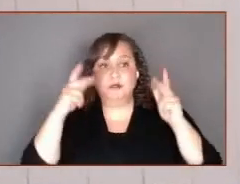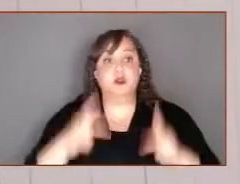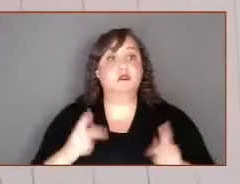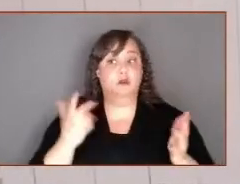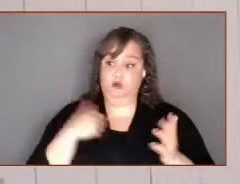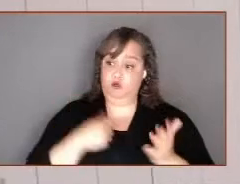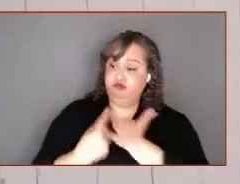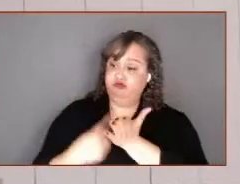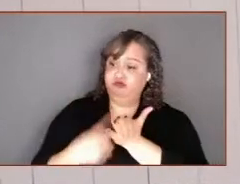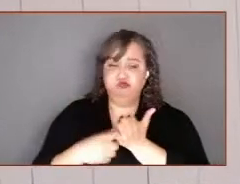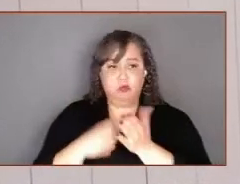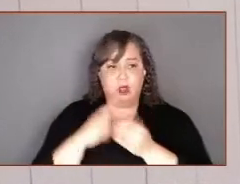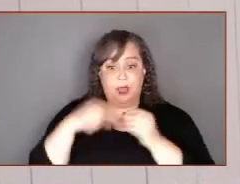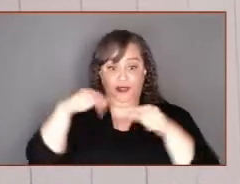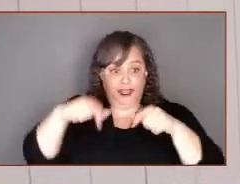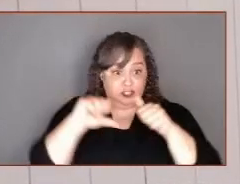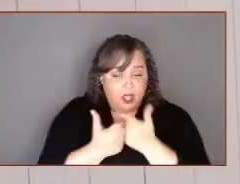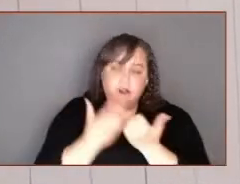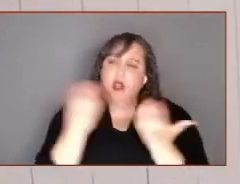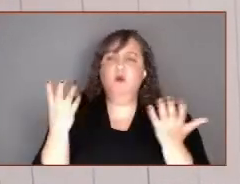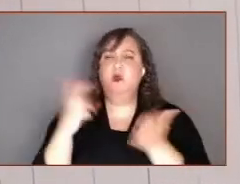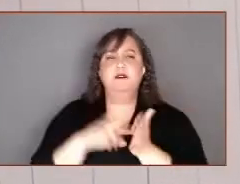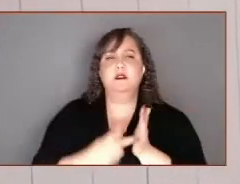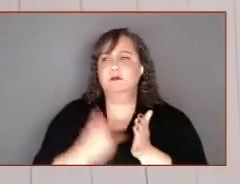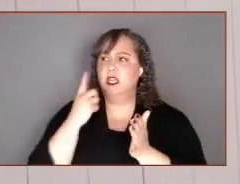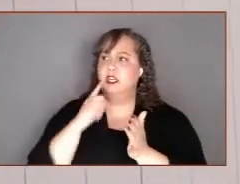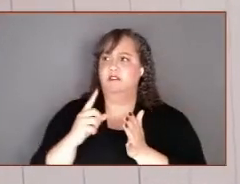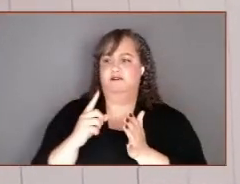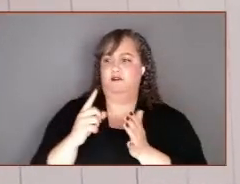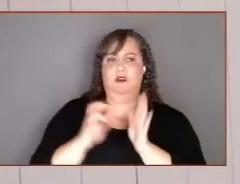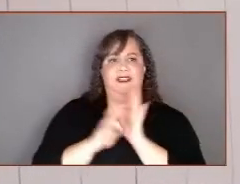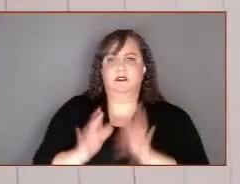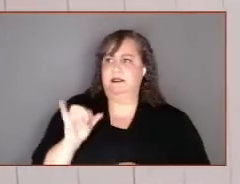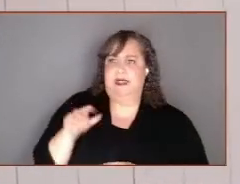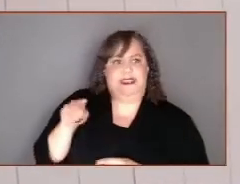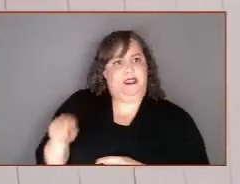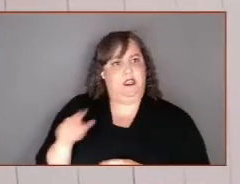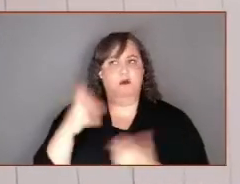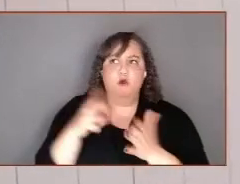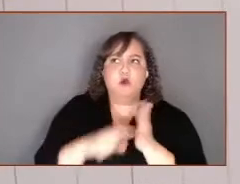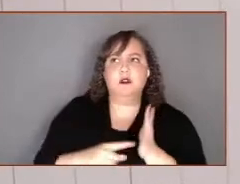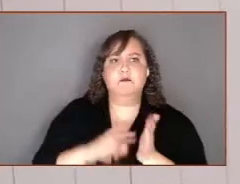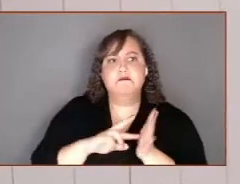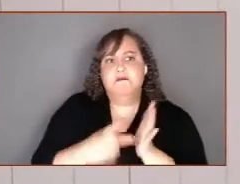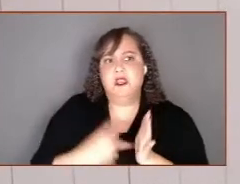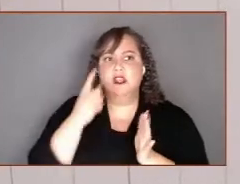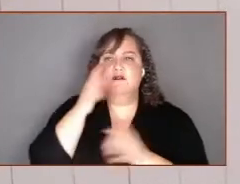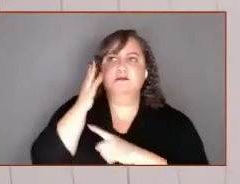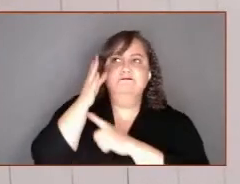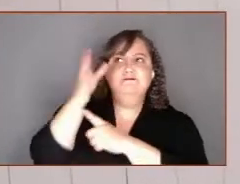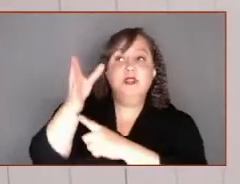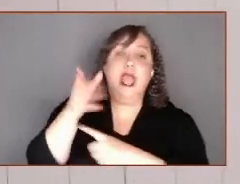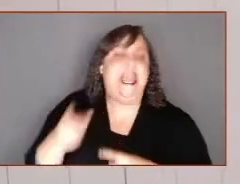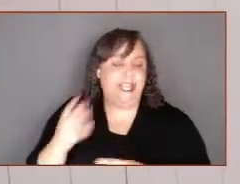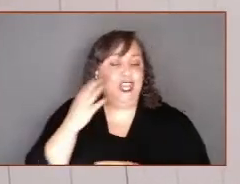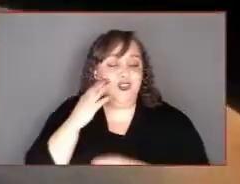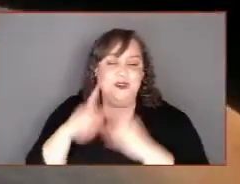like him who might actually be an end user of this technology one day. So, and he does know a thing or two about space firsthand. So let's take a